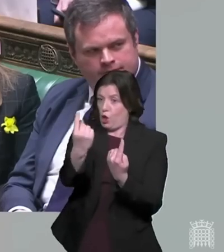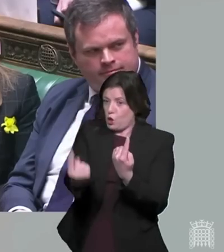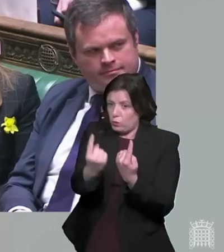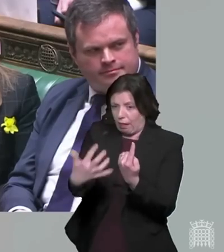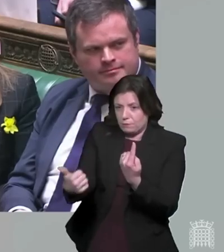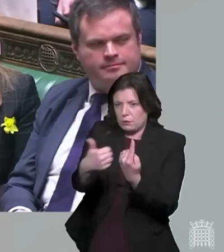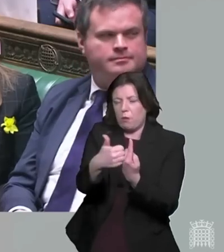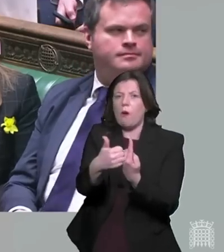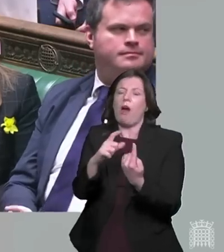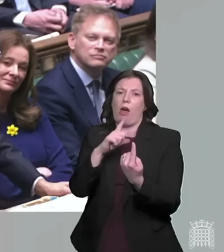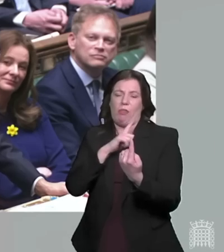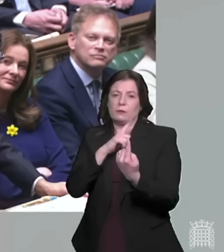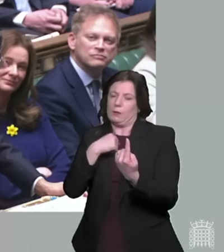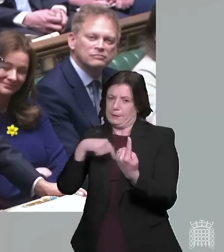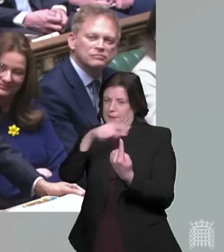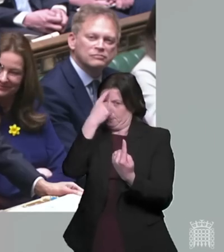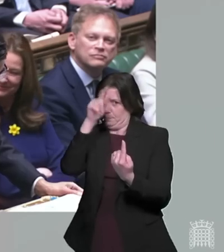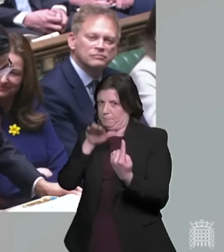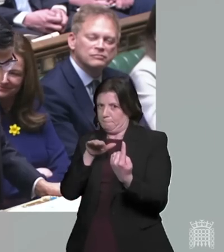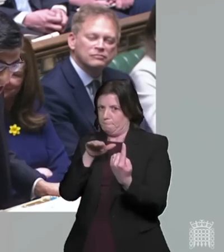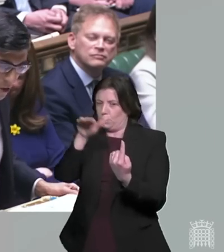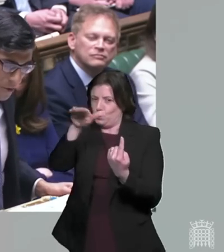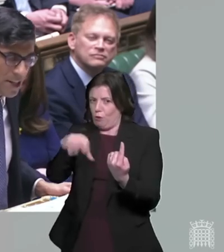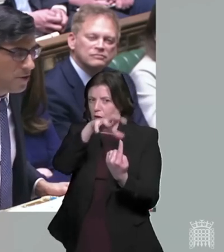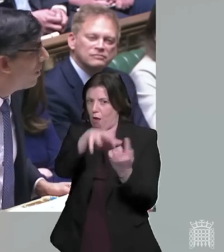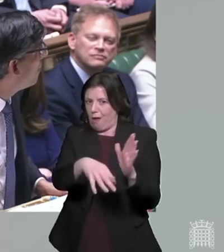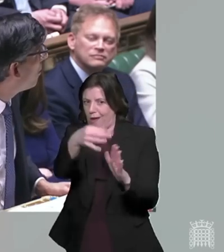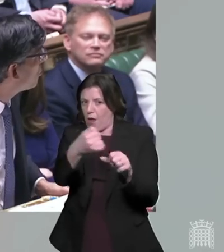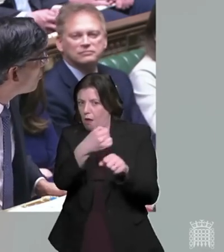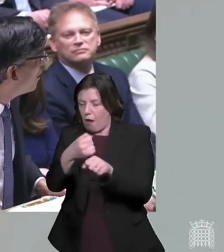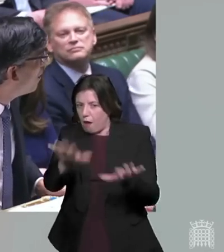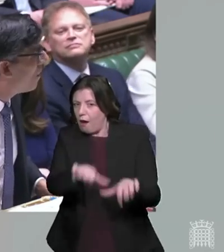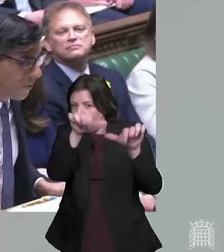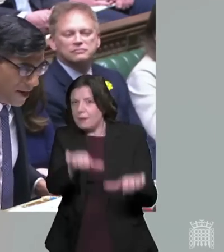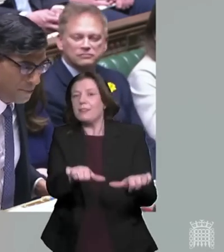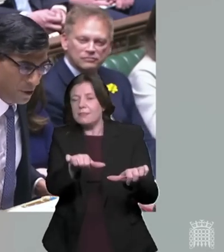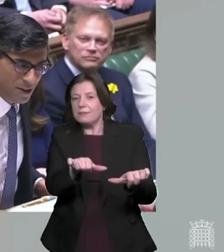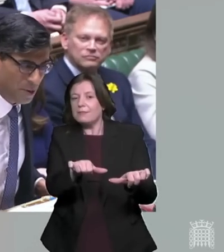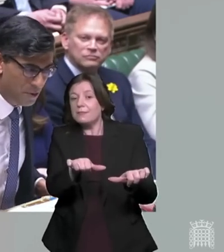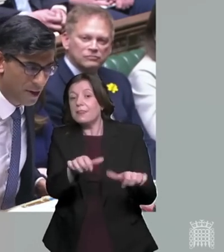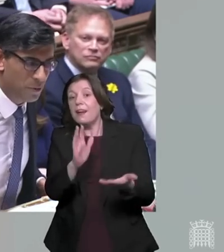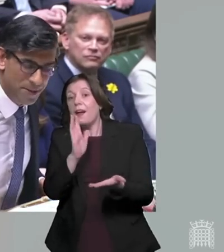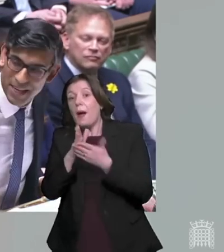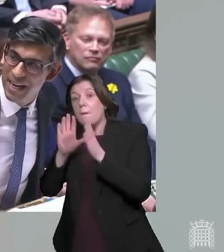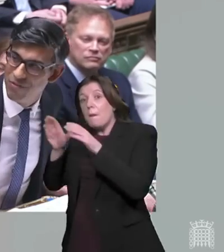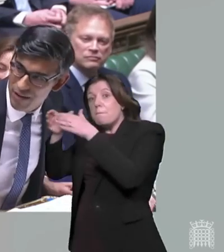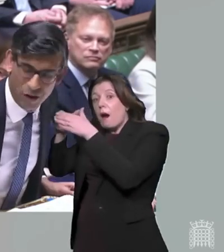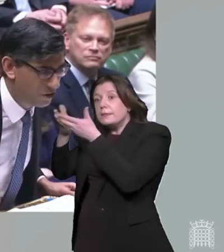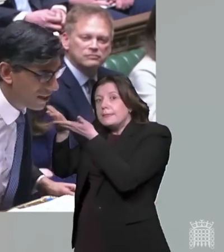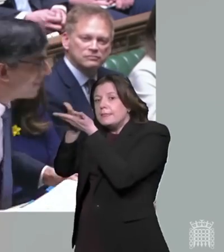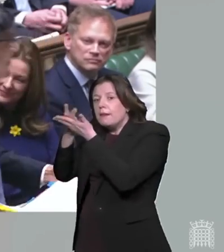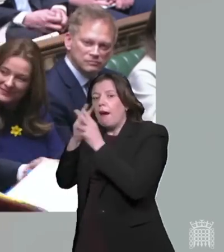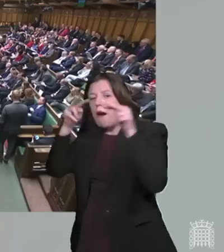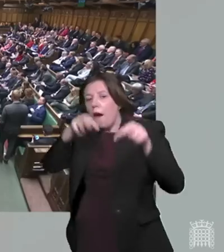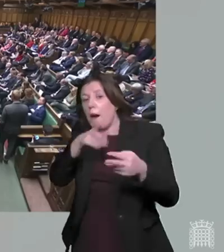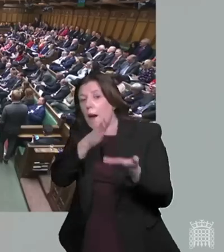makes an attractive site for the UK's nuclear revival, and I know great nuclear, British nuclear, when that body is up and running, will be taking a very close